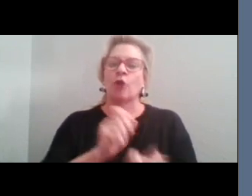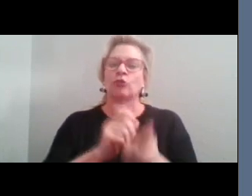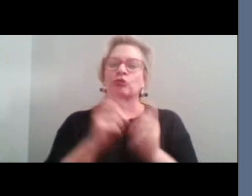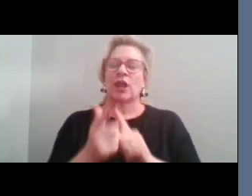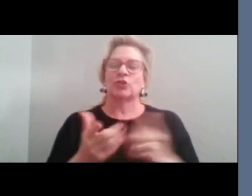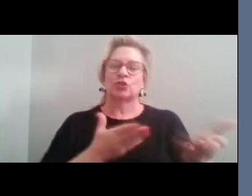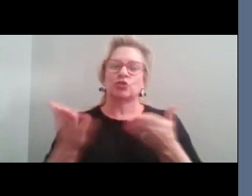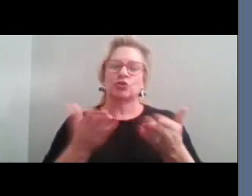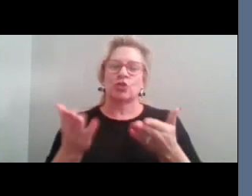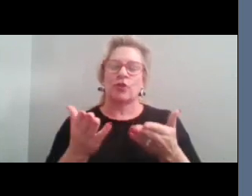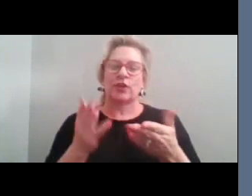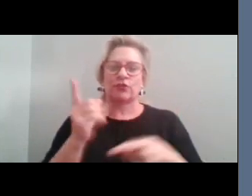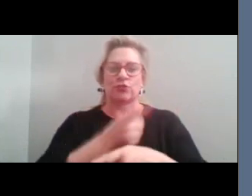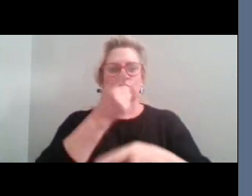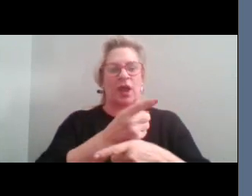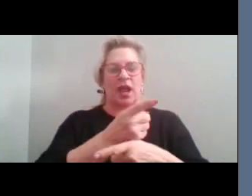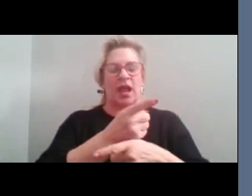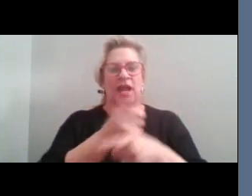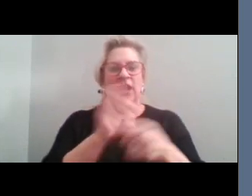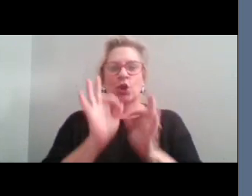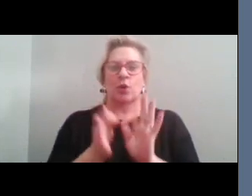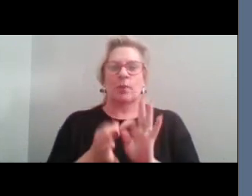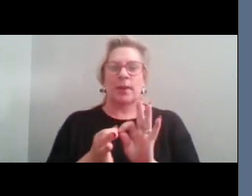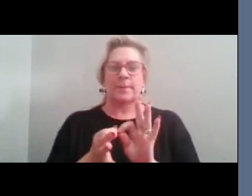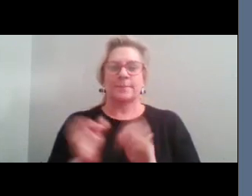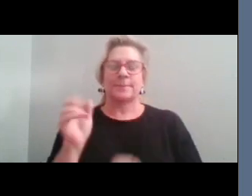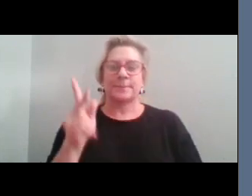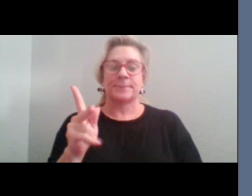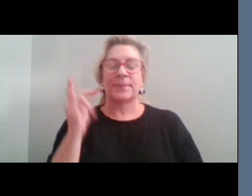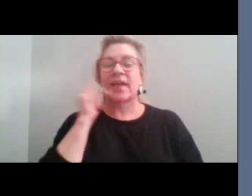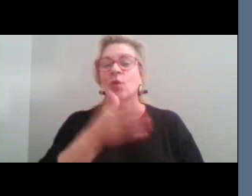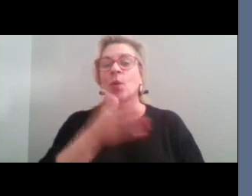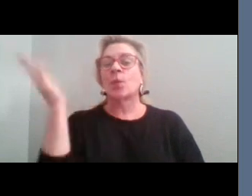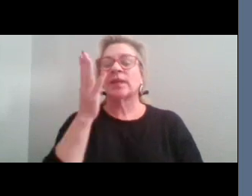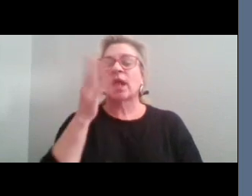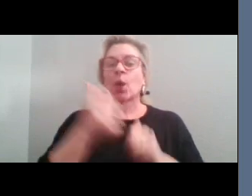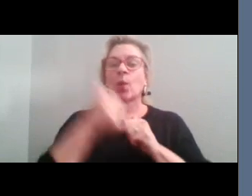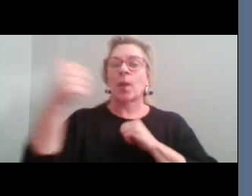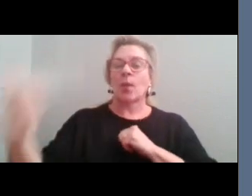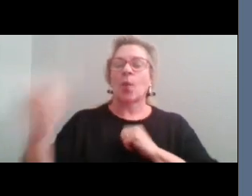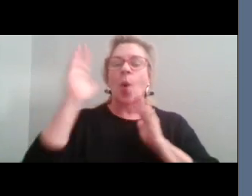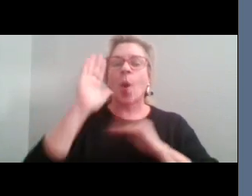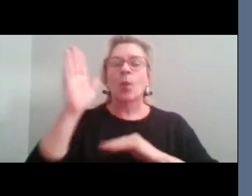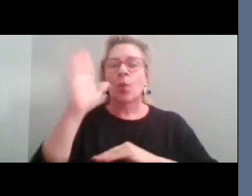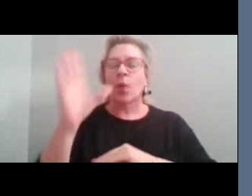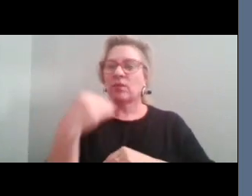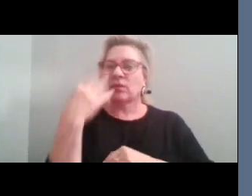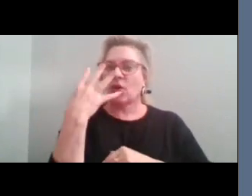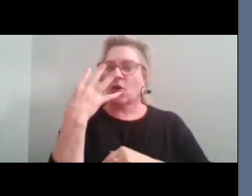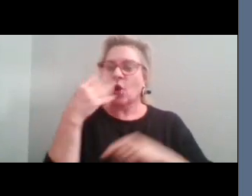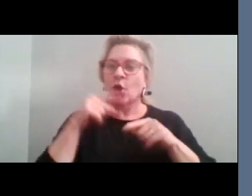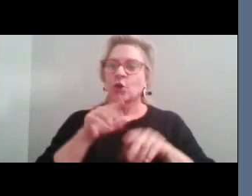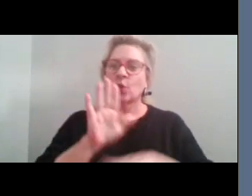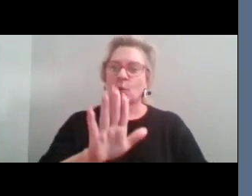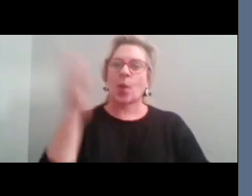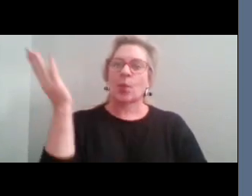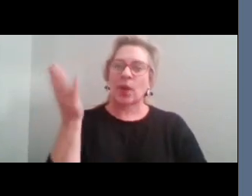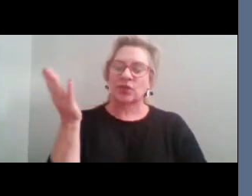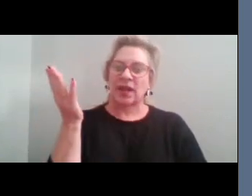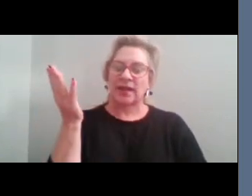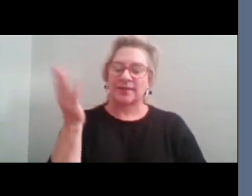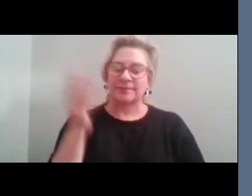adequate time for accurate translations. If you are presenting remotely, we hope you will turn on your camera during the presentation, if you